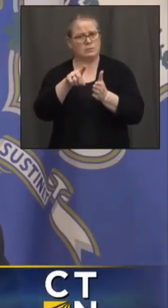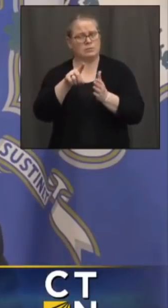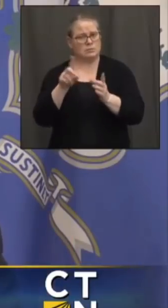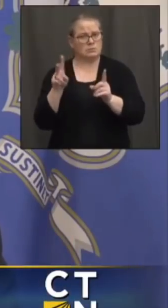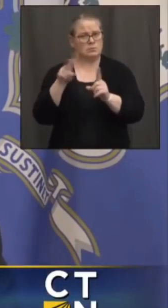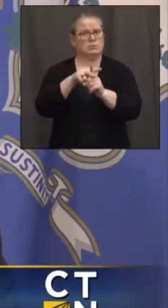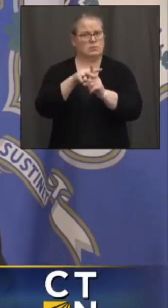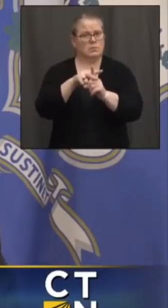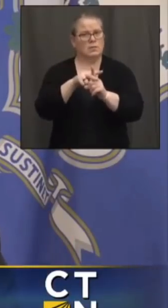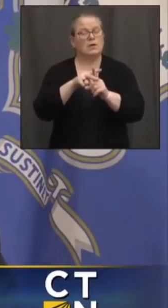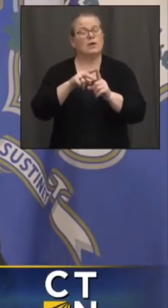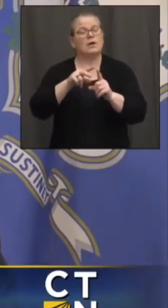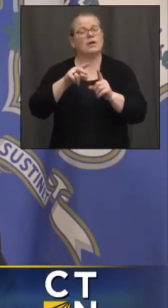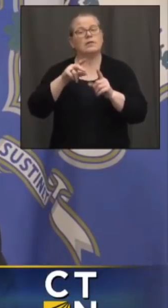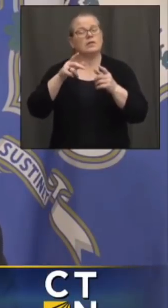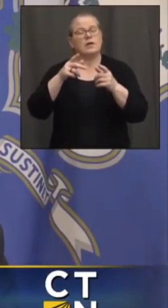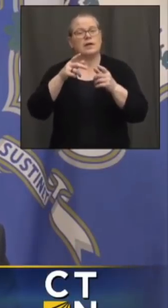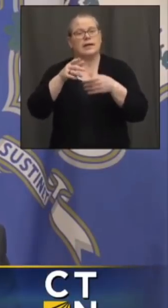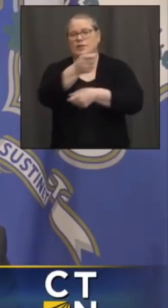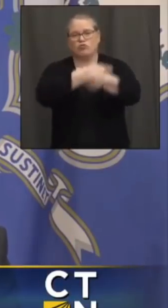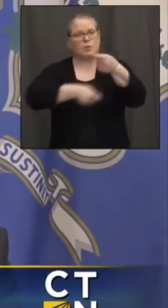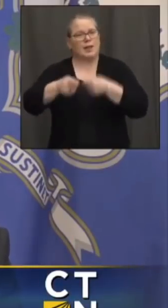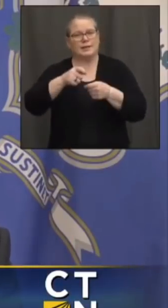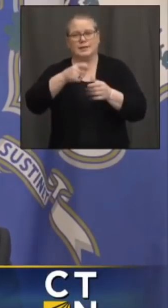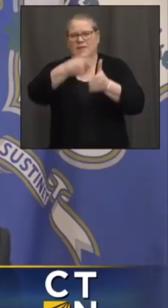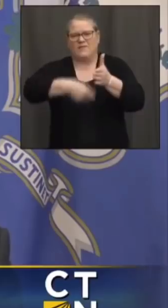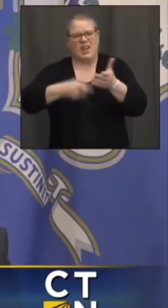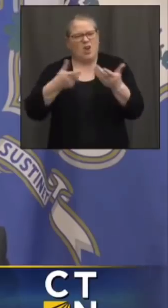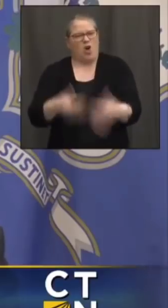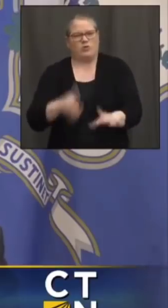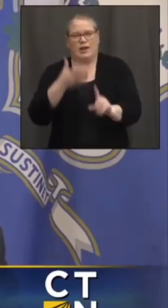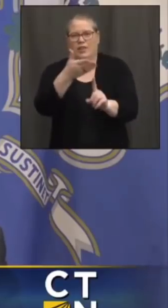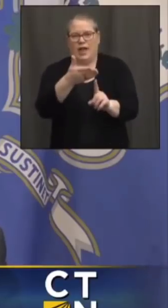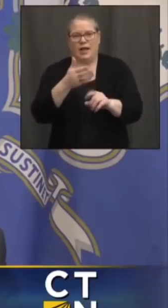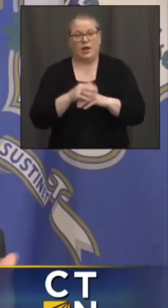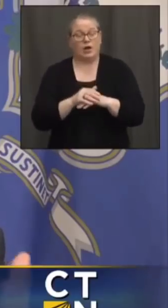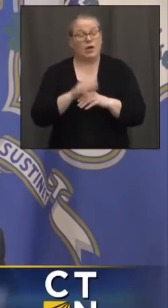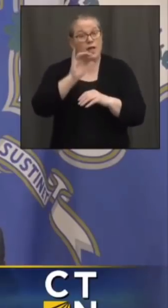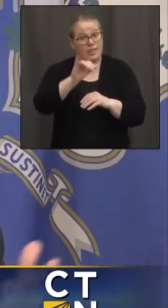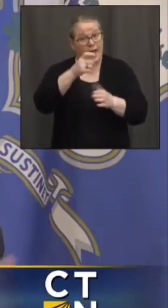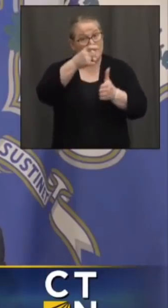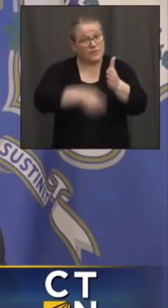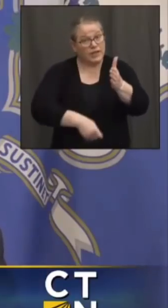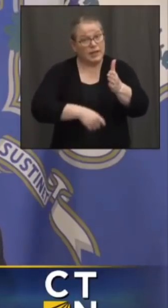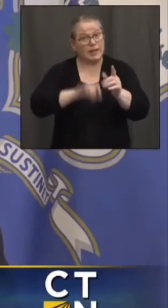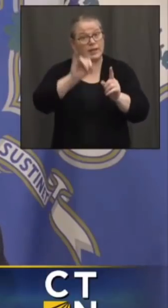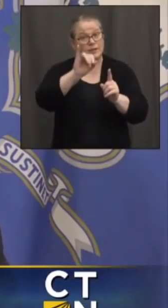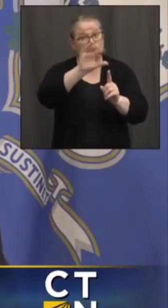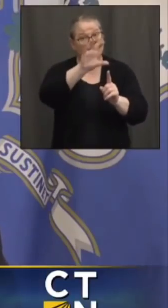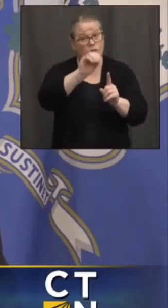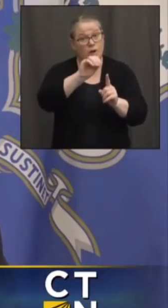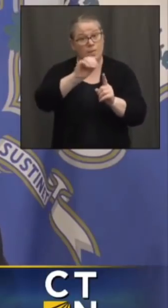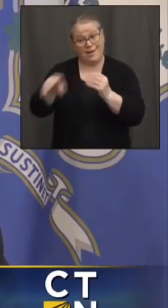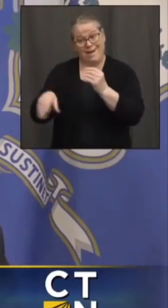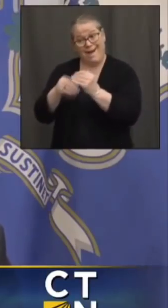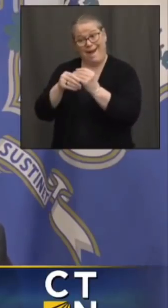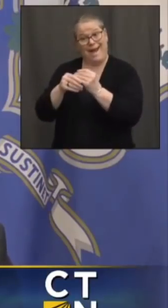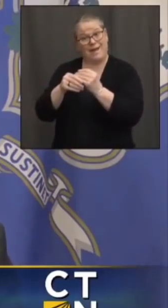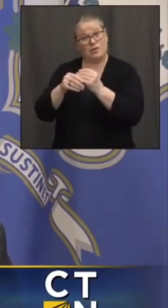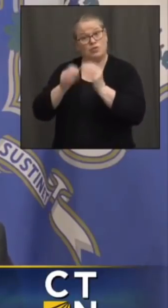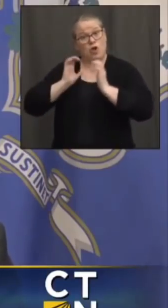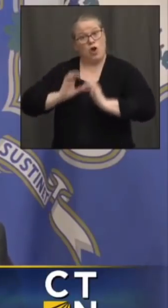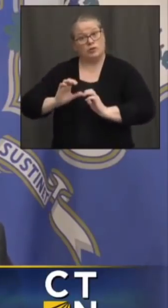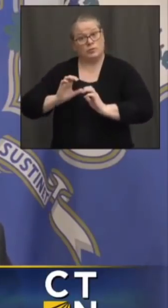another fee that was already there. Whether they pass that along to customers or not depends upon the competitiveness of the market.